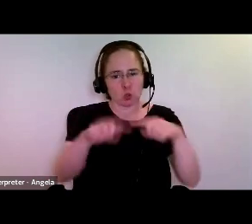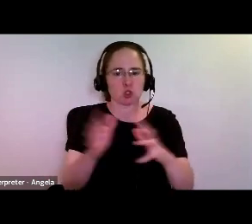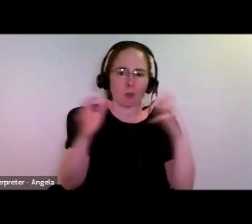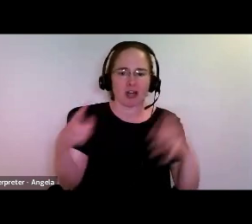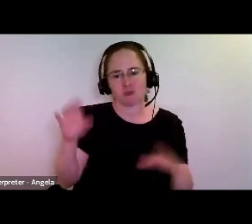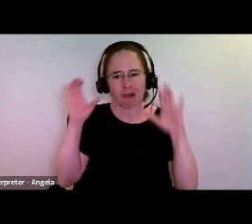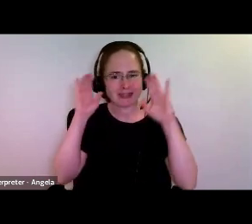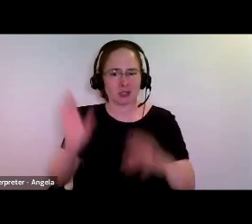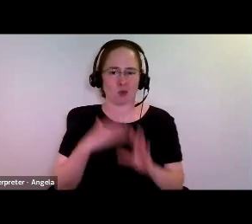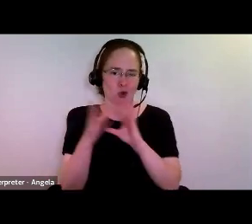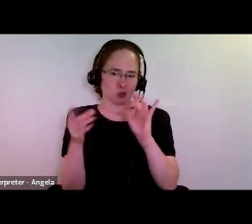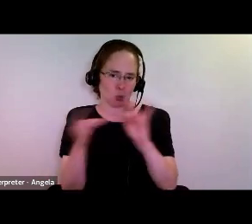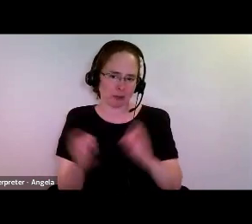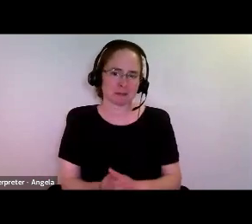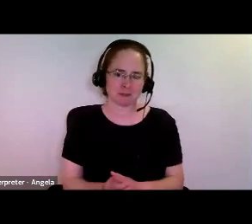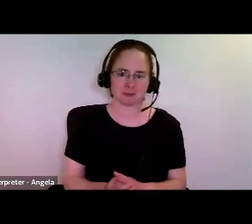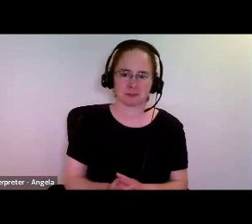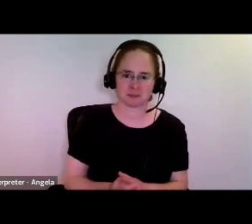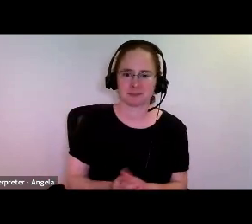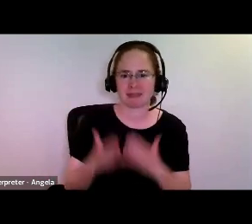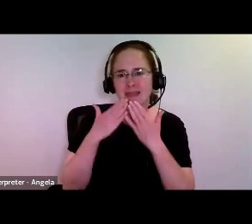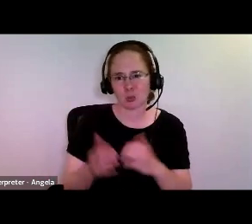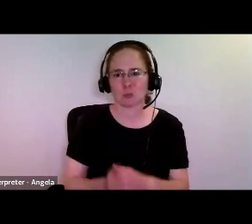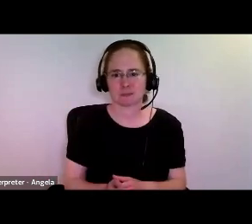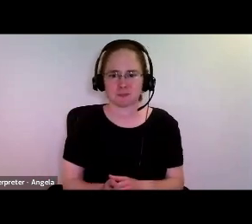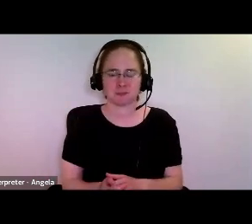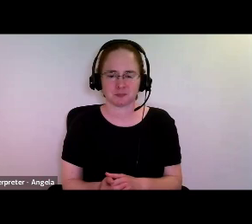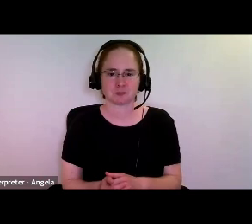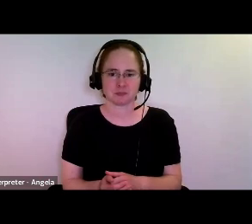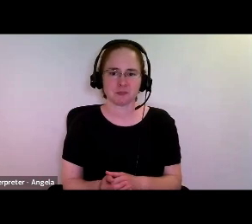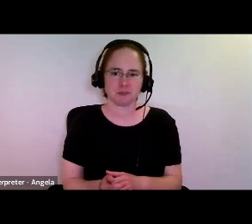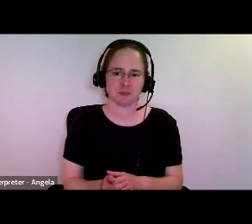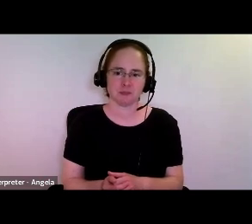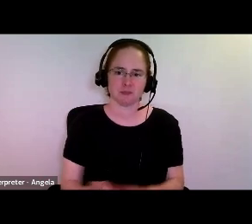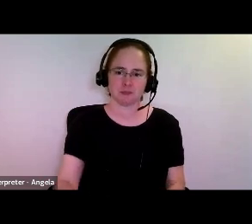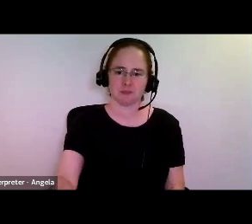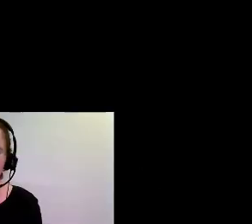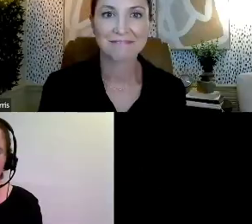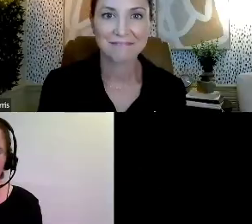for listening to our story. Thank you. Thank you.